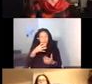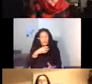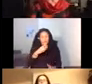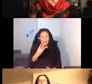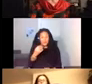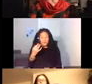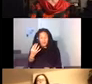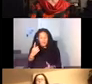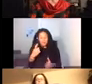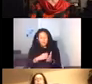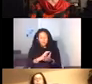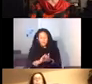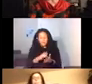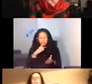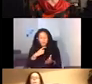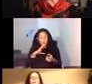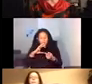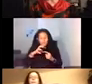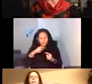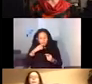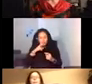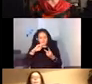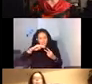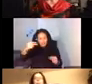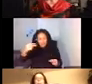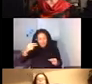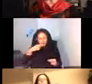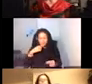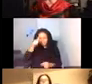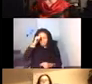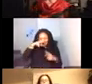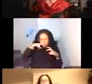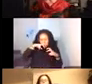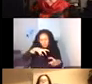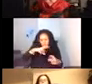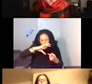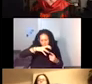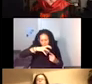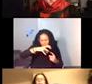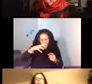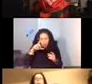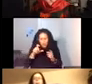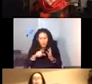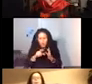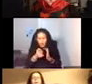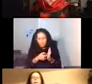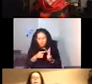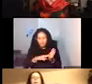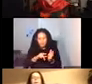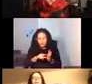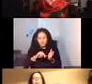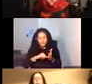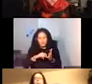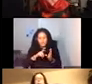Rochford, fungal geneticist, distinguished for her analysis of the mushroom Coprinus cinereus and a fellow of the